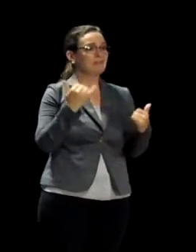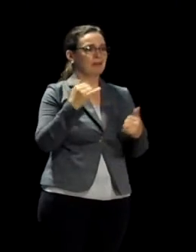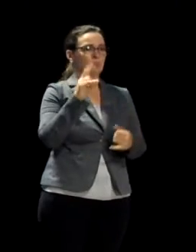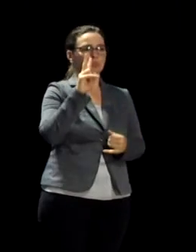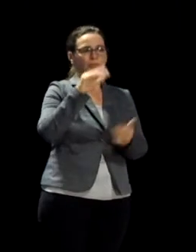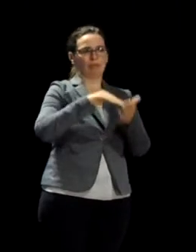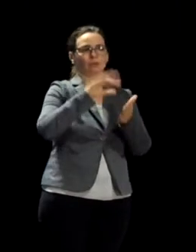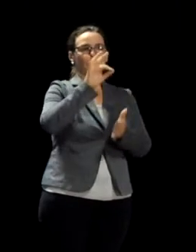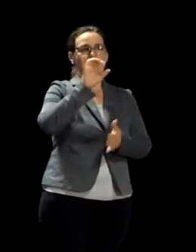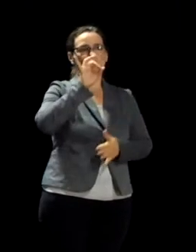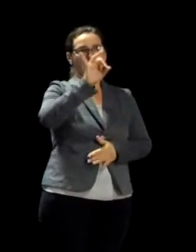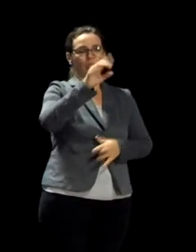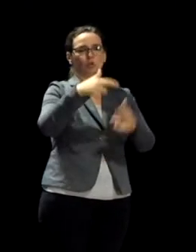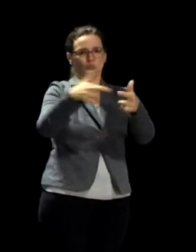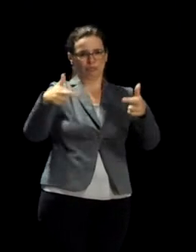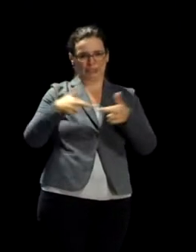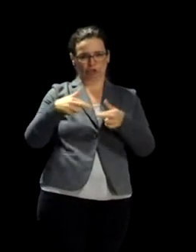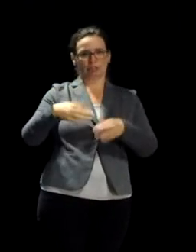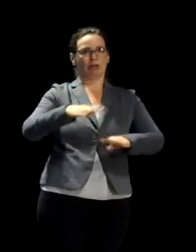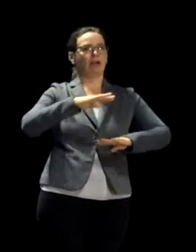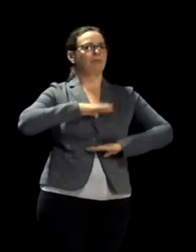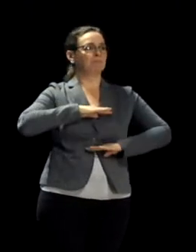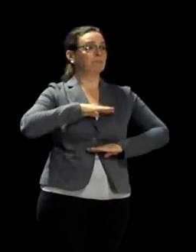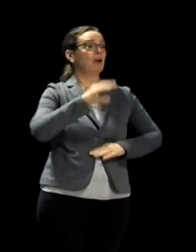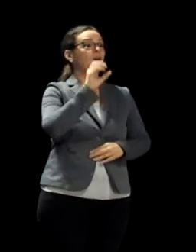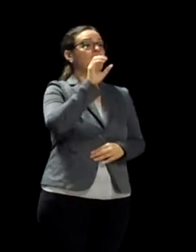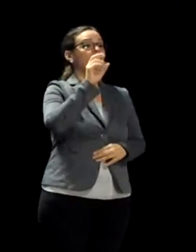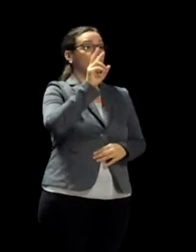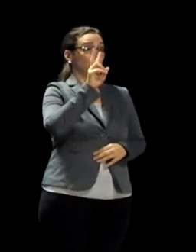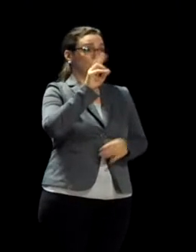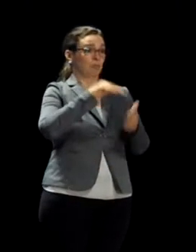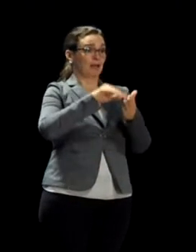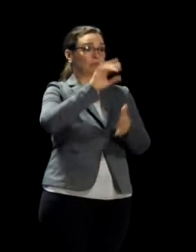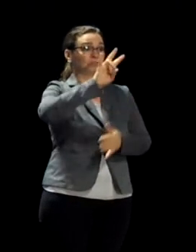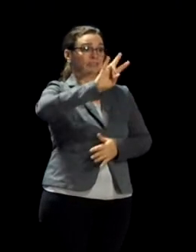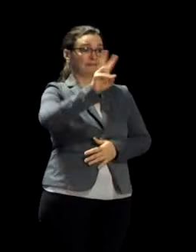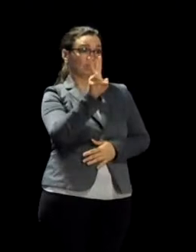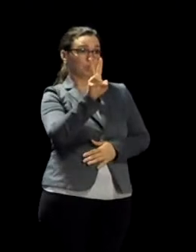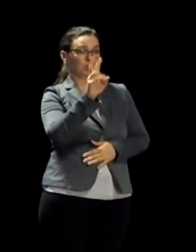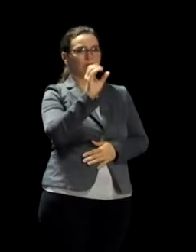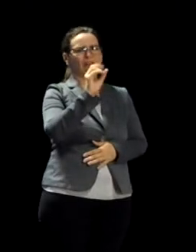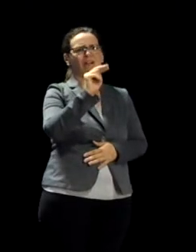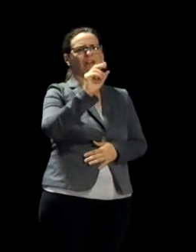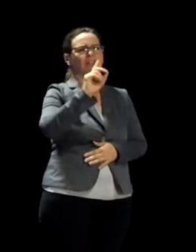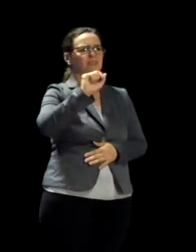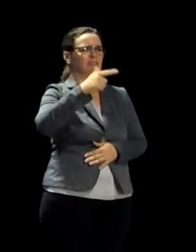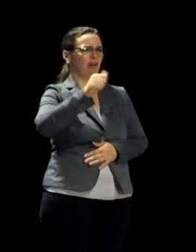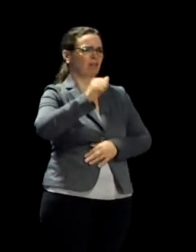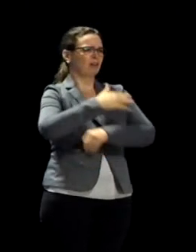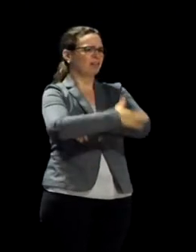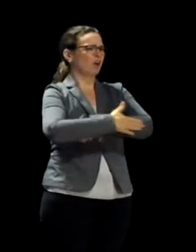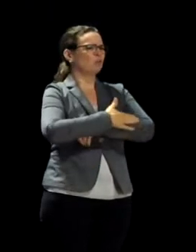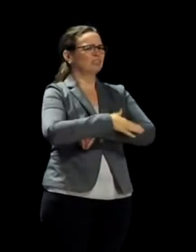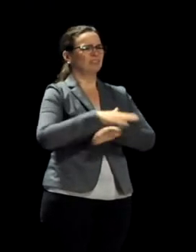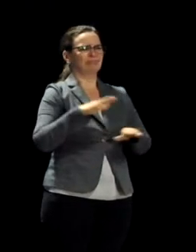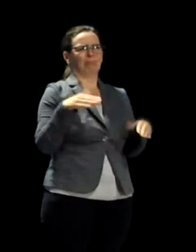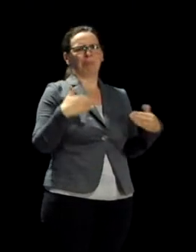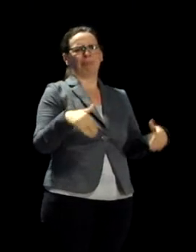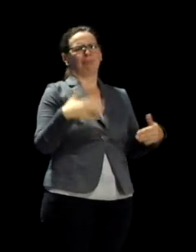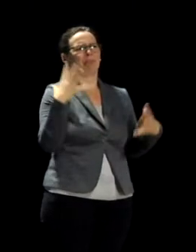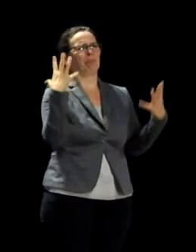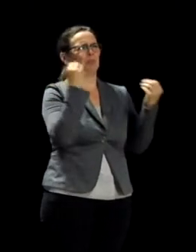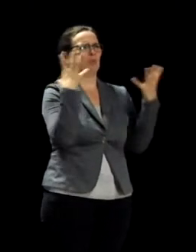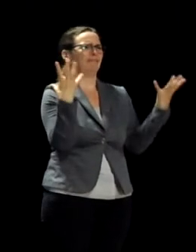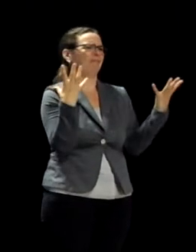yesterday for the region overall. So the region is doing well, meeting our mandates, and allowing all of us